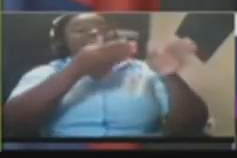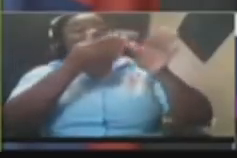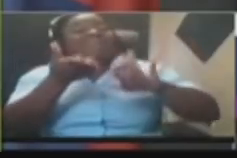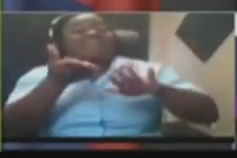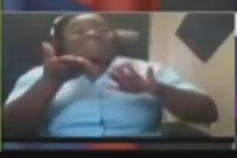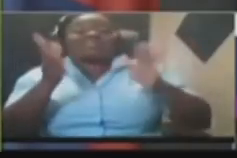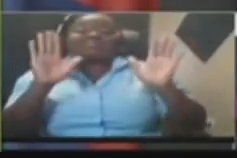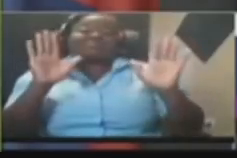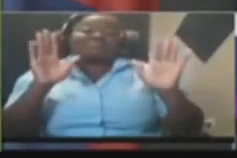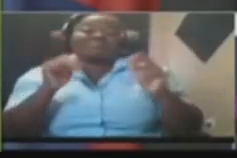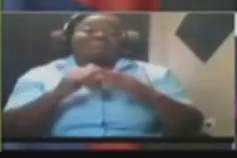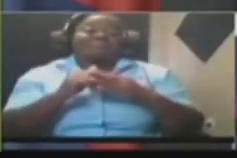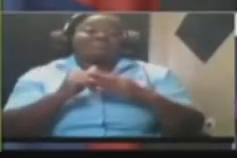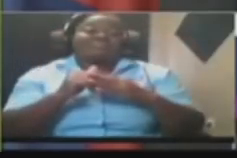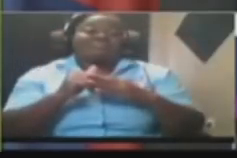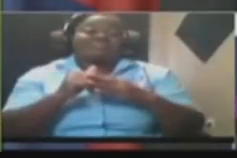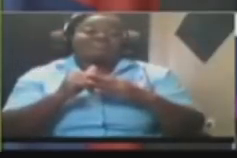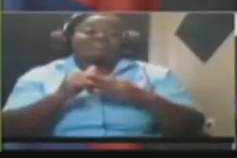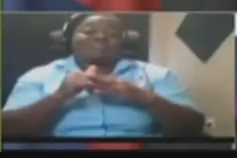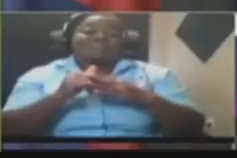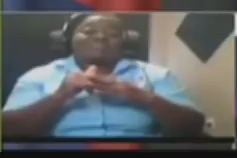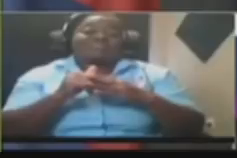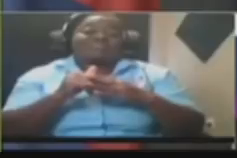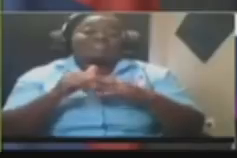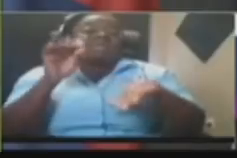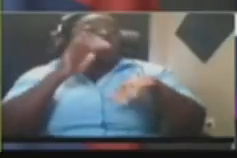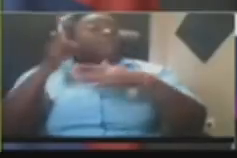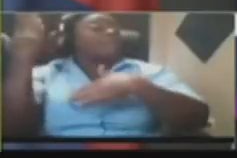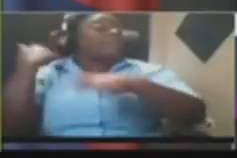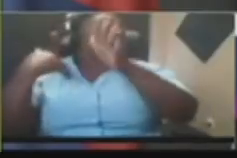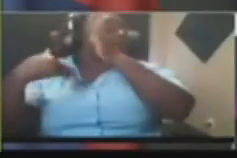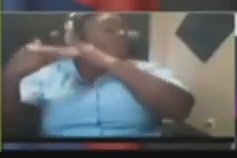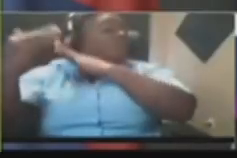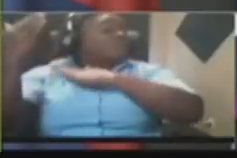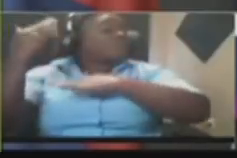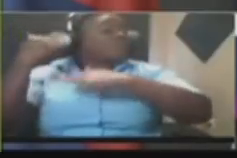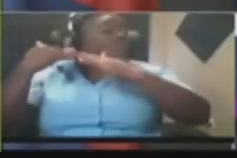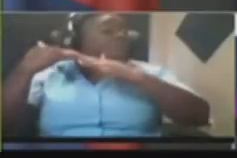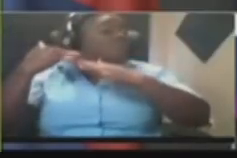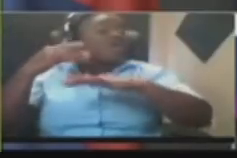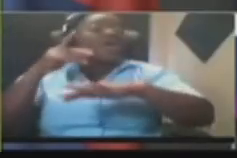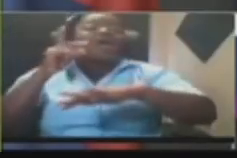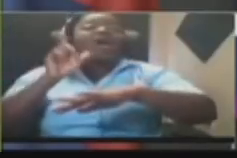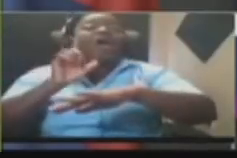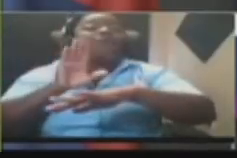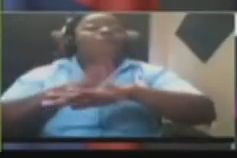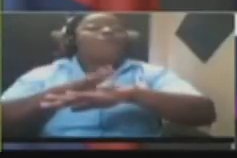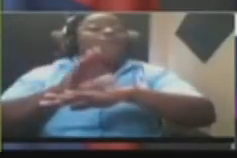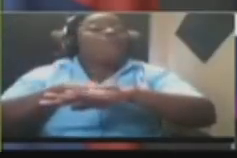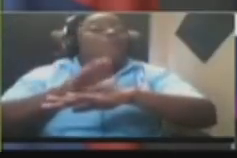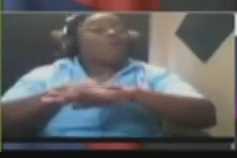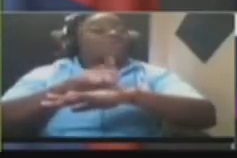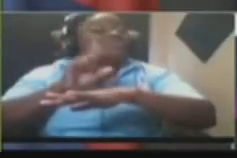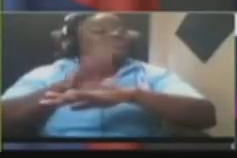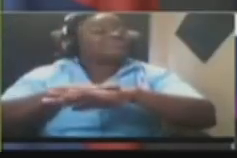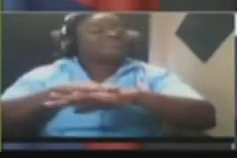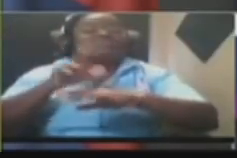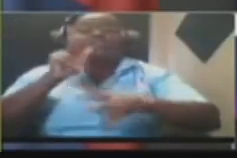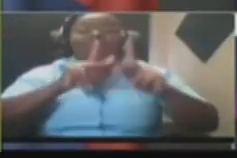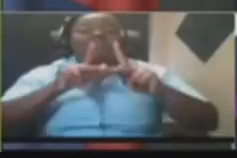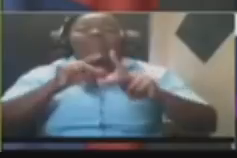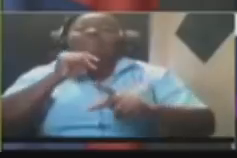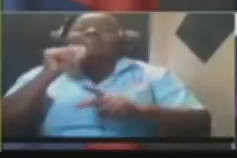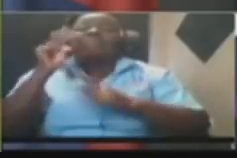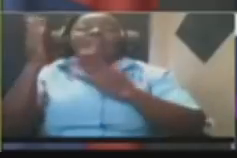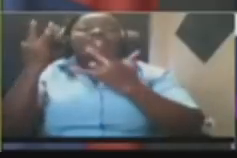At an earlier time, before we lost anyone, I cautioned this population not to wait